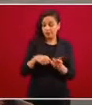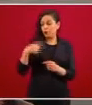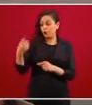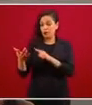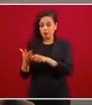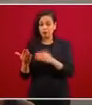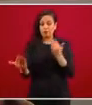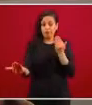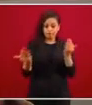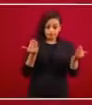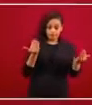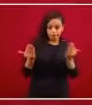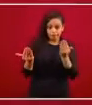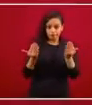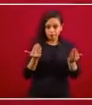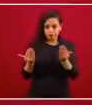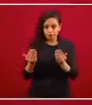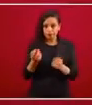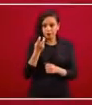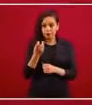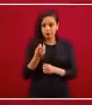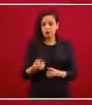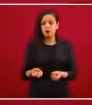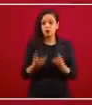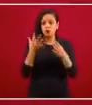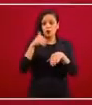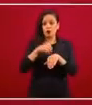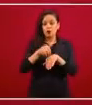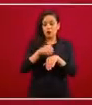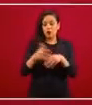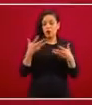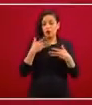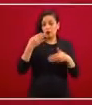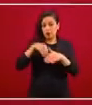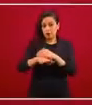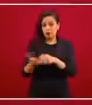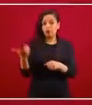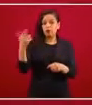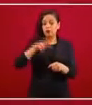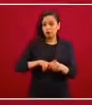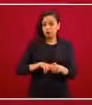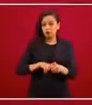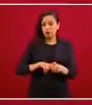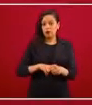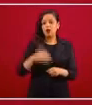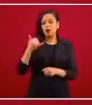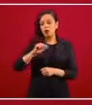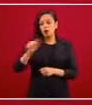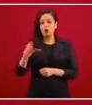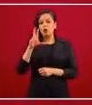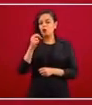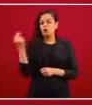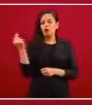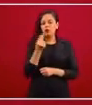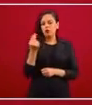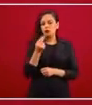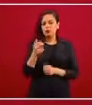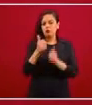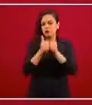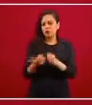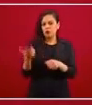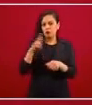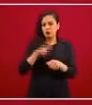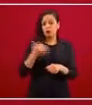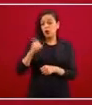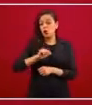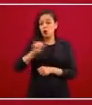cases. So the comparison that could allow us to estimate the number of avoided cases and